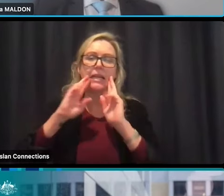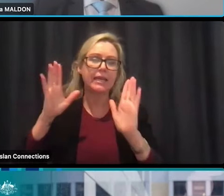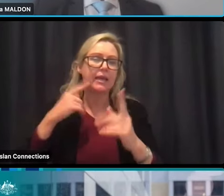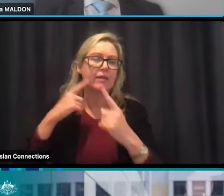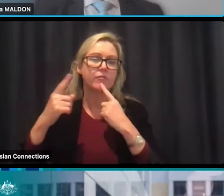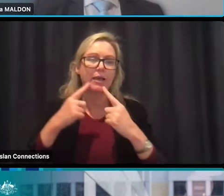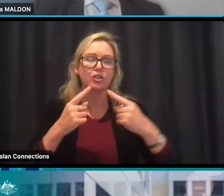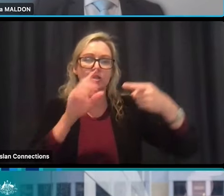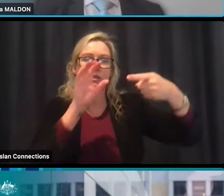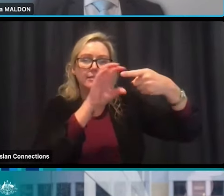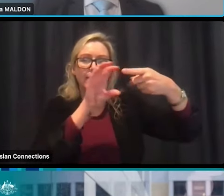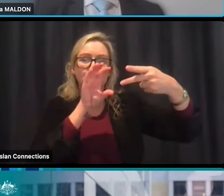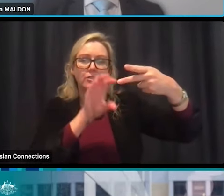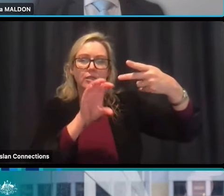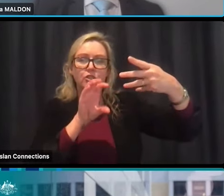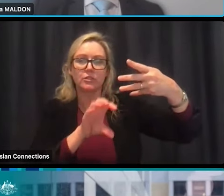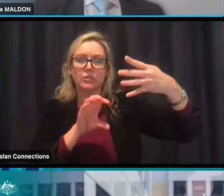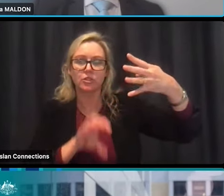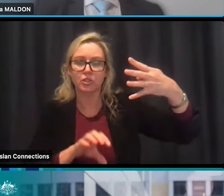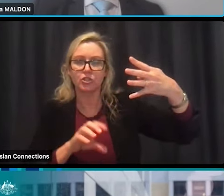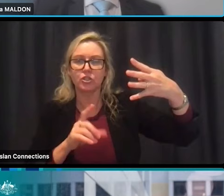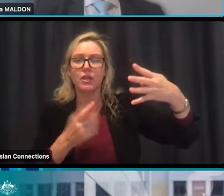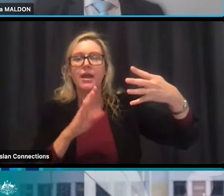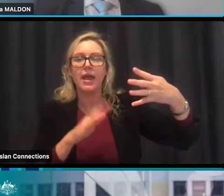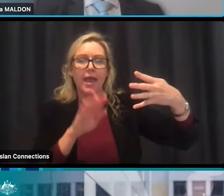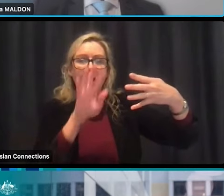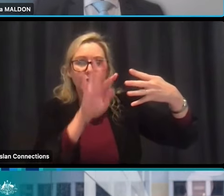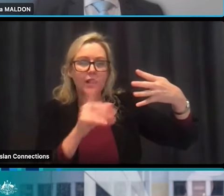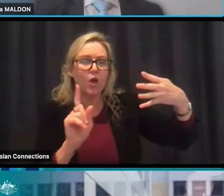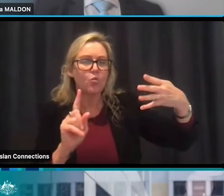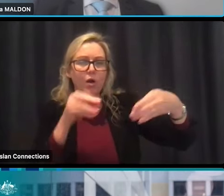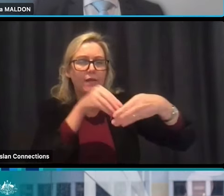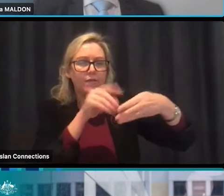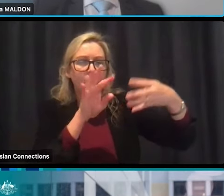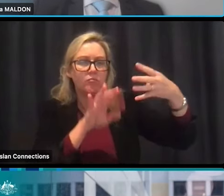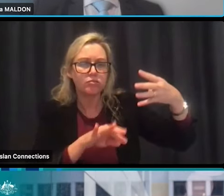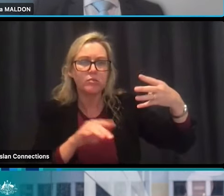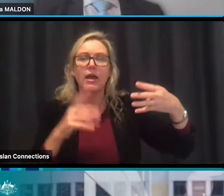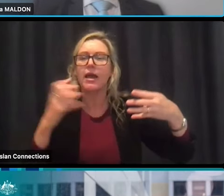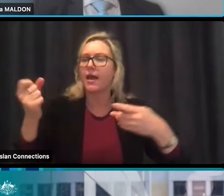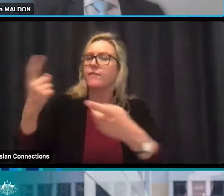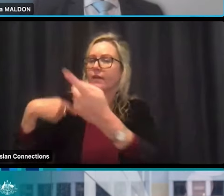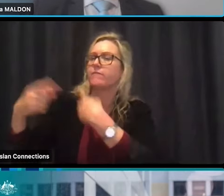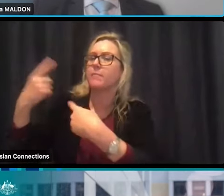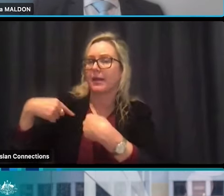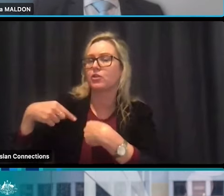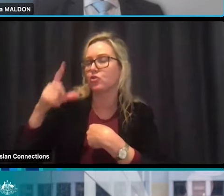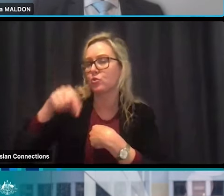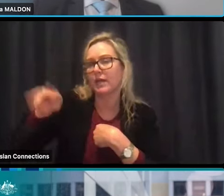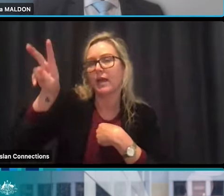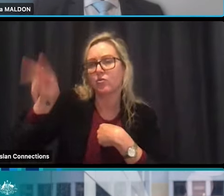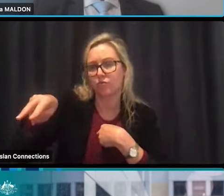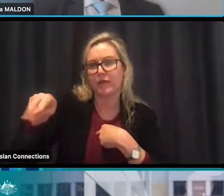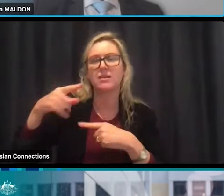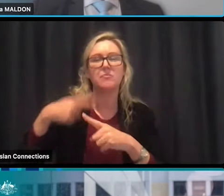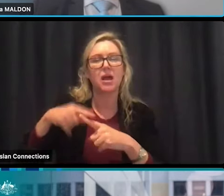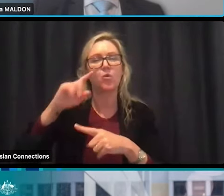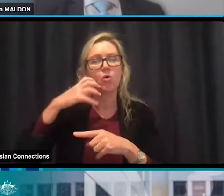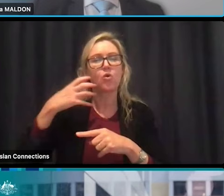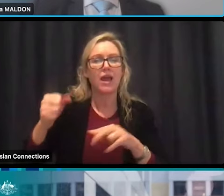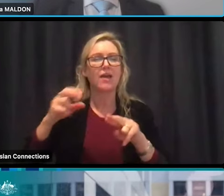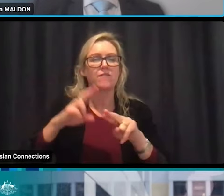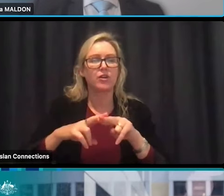each section of reporting, as well as frequently asked questions, which we'll continue to add to even as I can see your questions rolling in